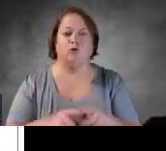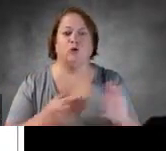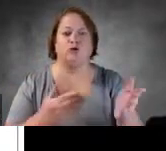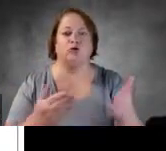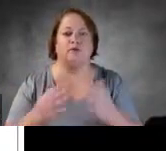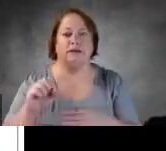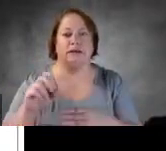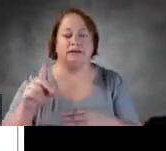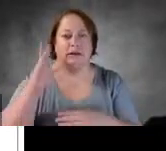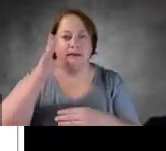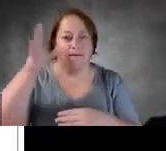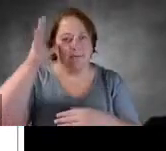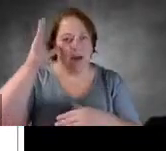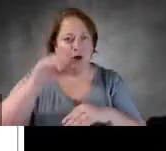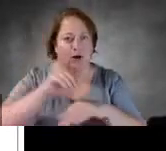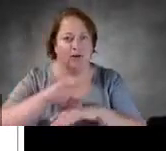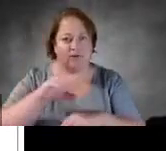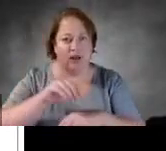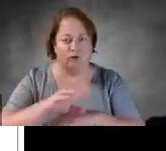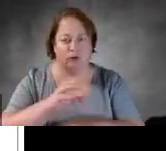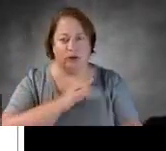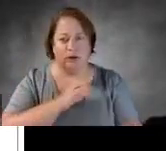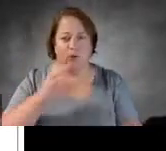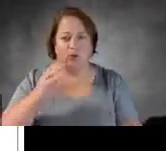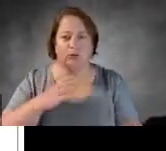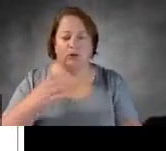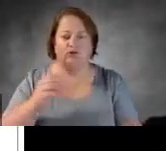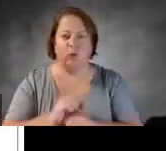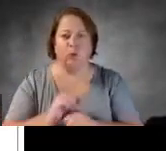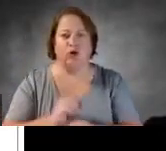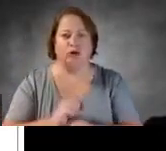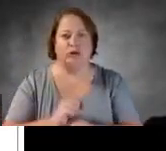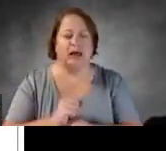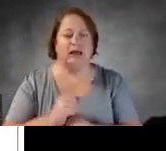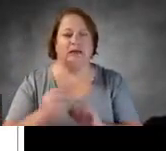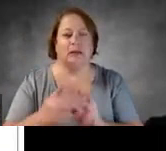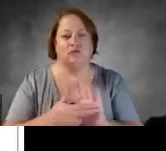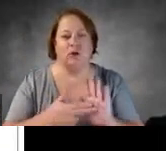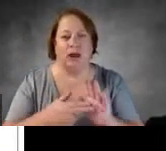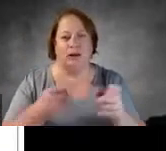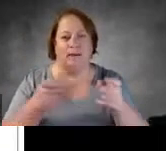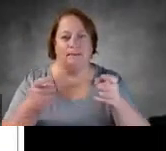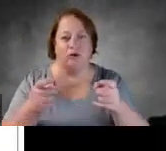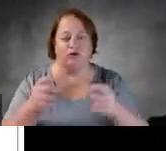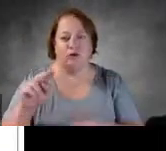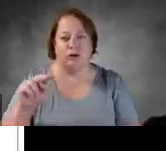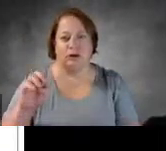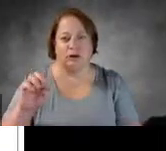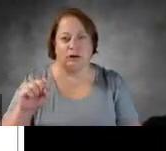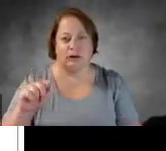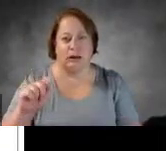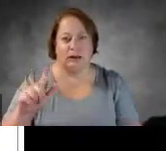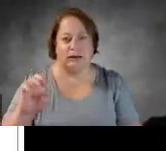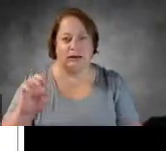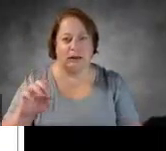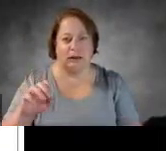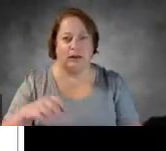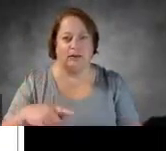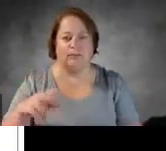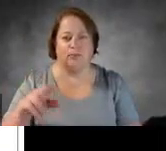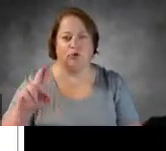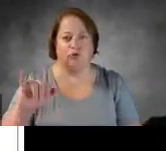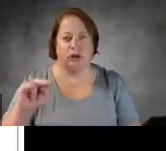on SSD's Parent Advisory Council, and she works as a brand manager at Nestle Purina. Thank you, next